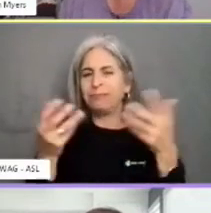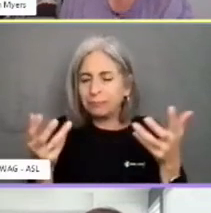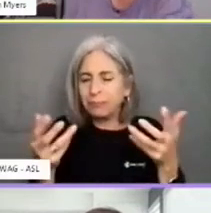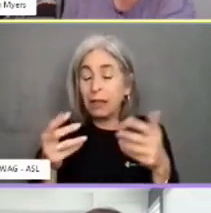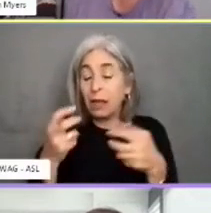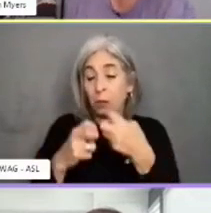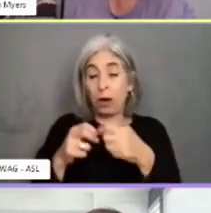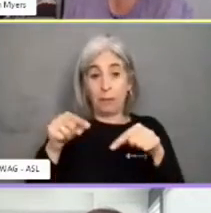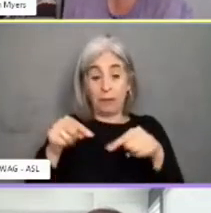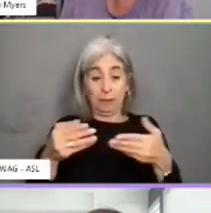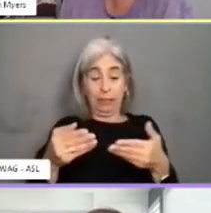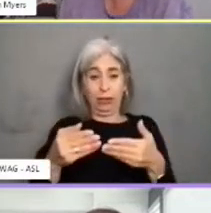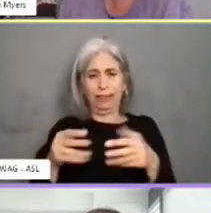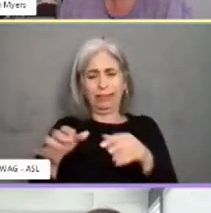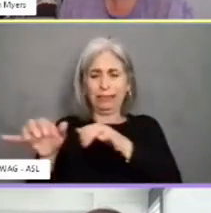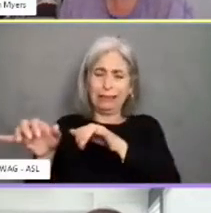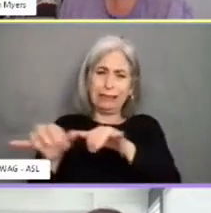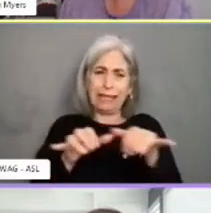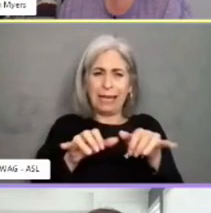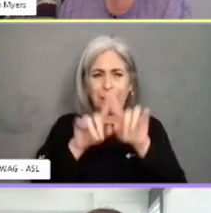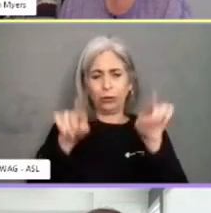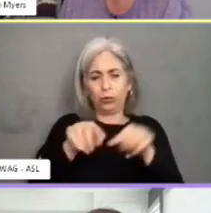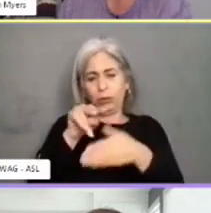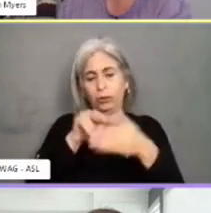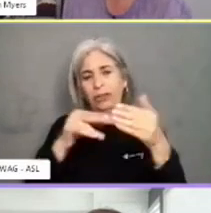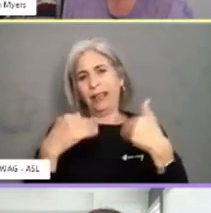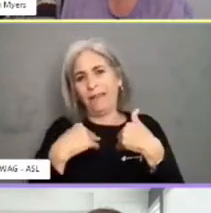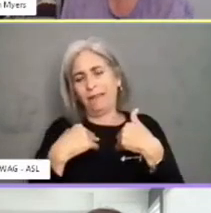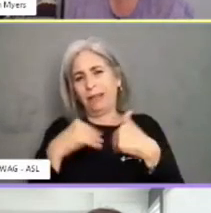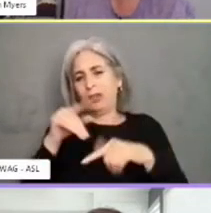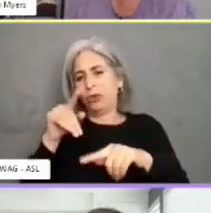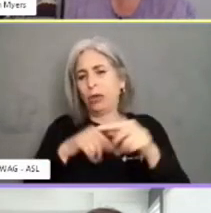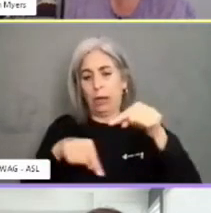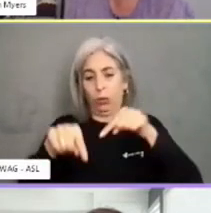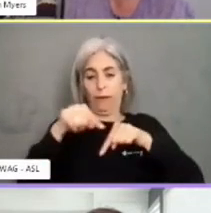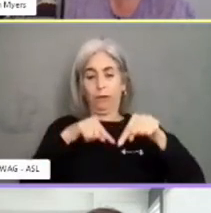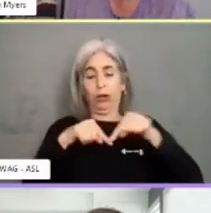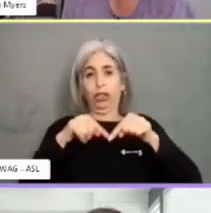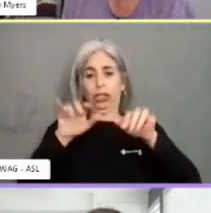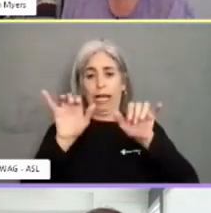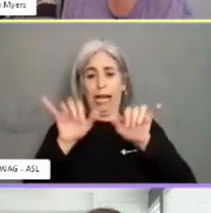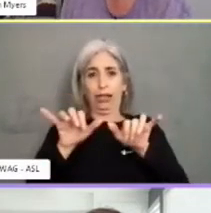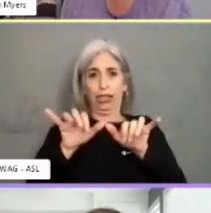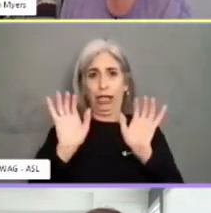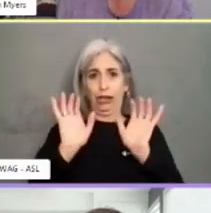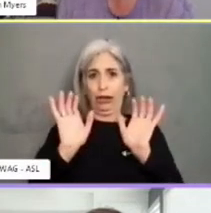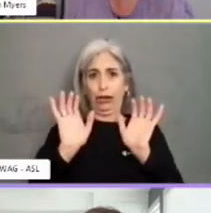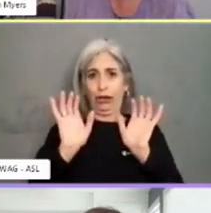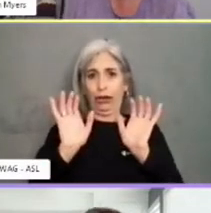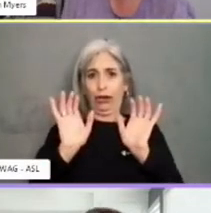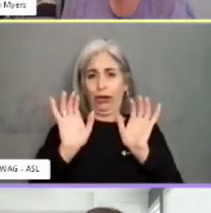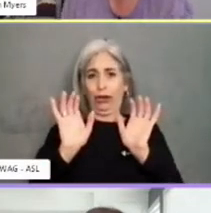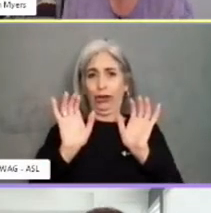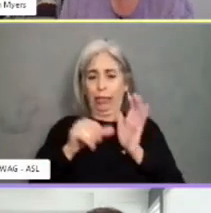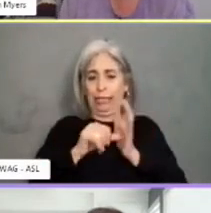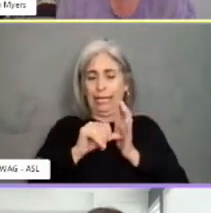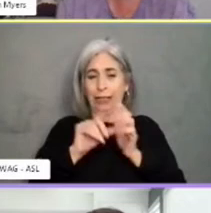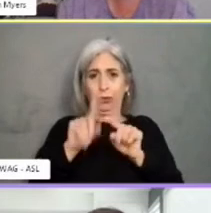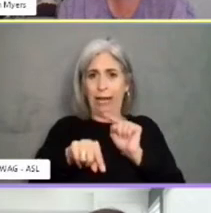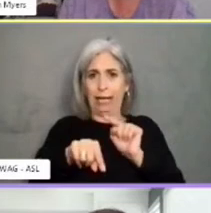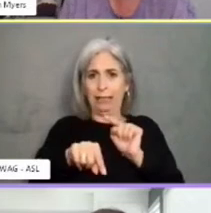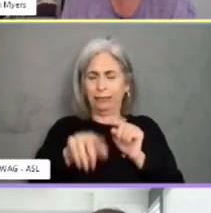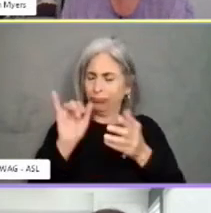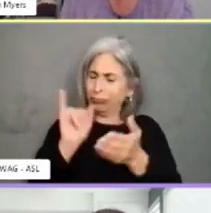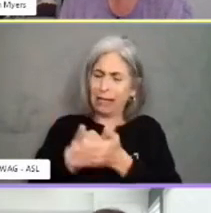here, it's the same problem that screen readers had, right? Is you can't reverse engineer intent. That is just inherently impossible. You're always going